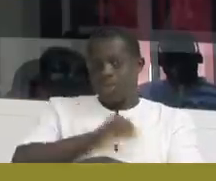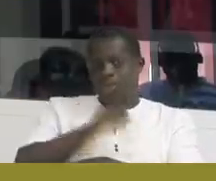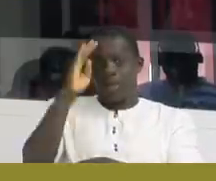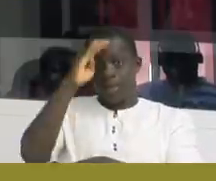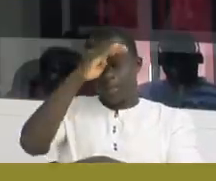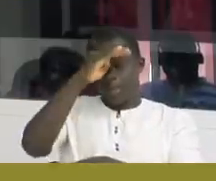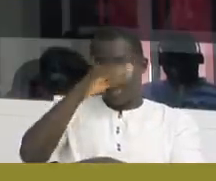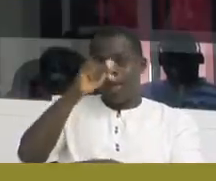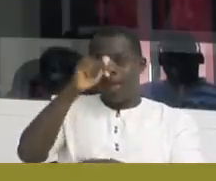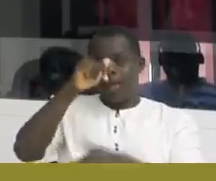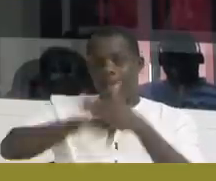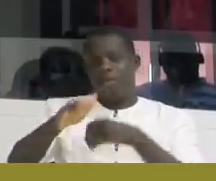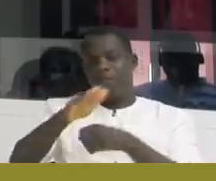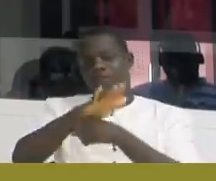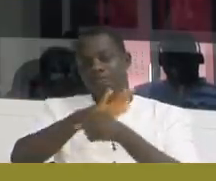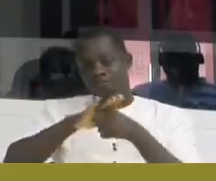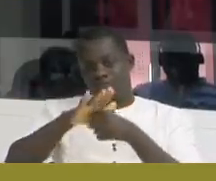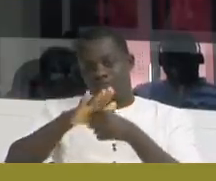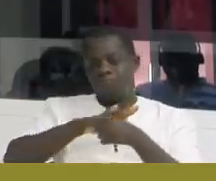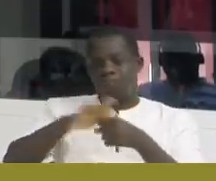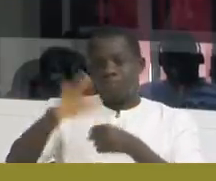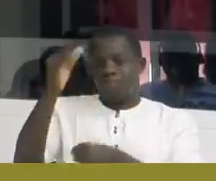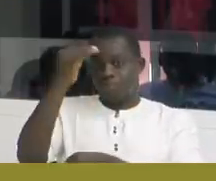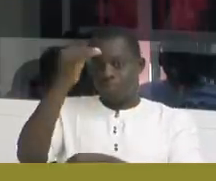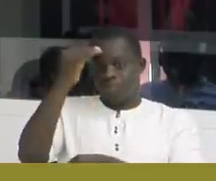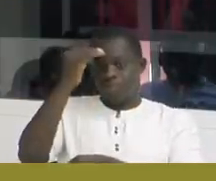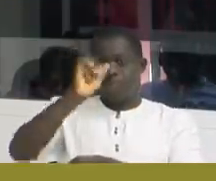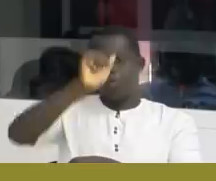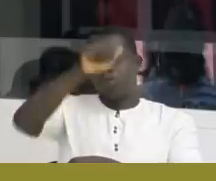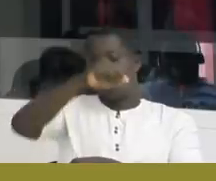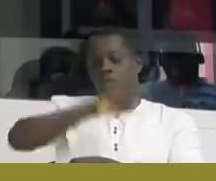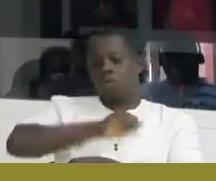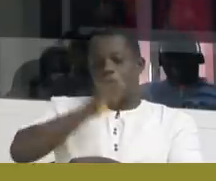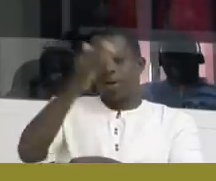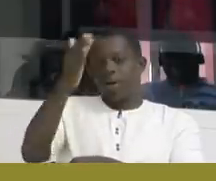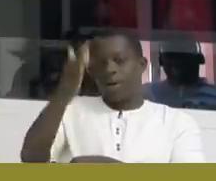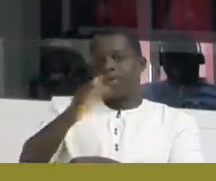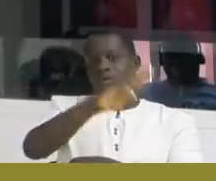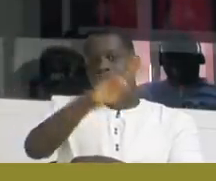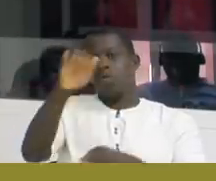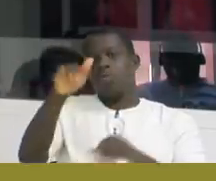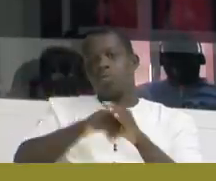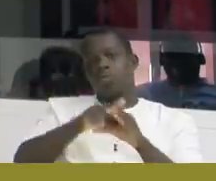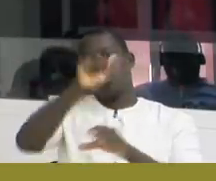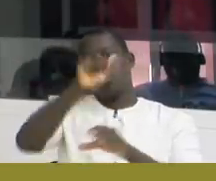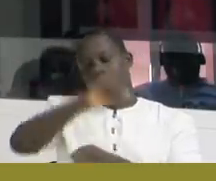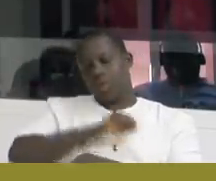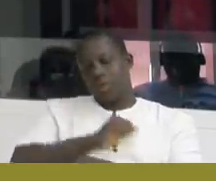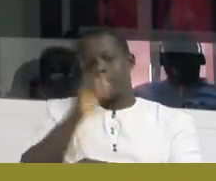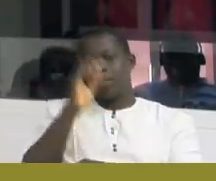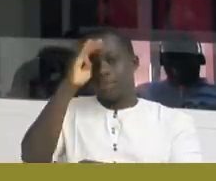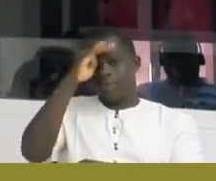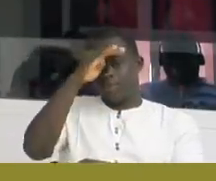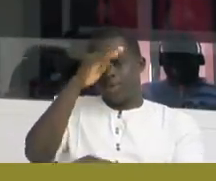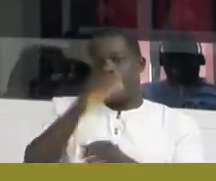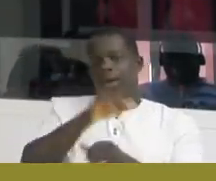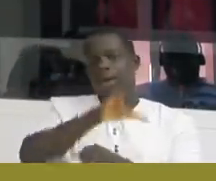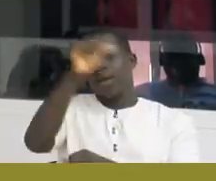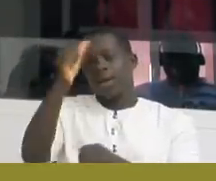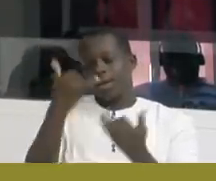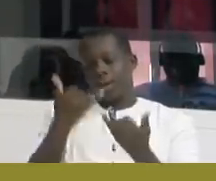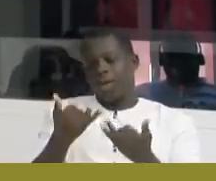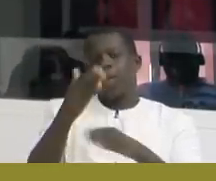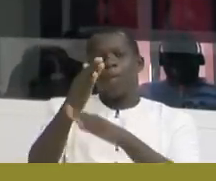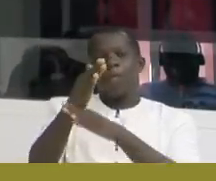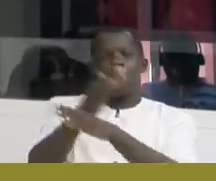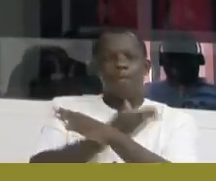knowledge of your right not to incriminate yourself and the fact that you had